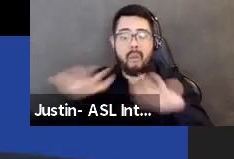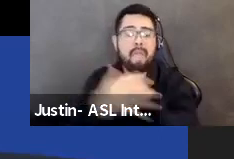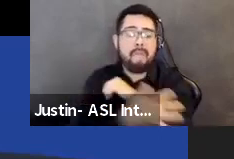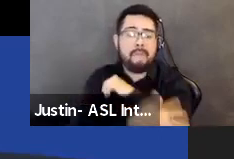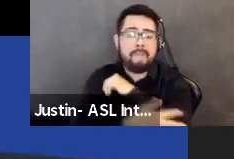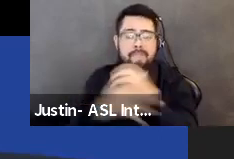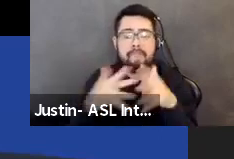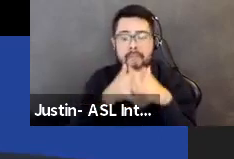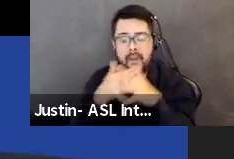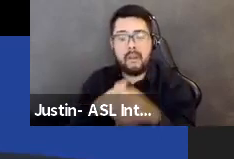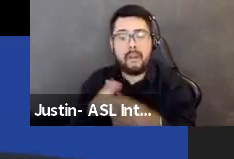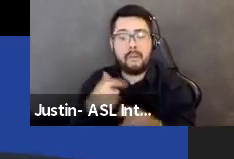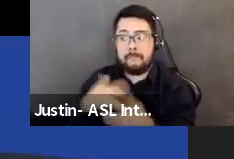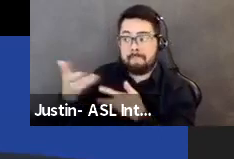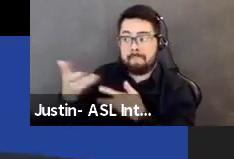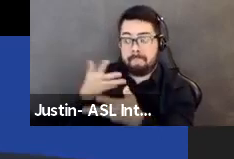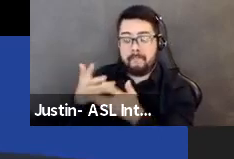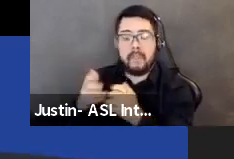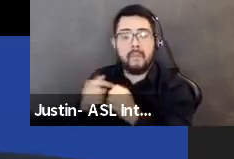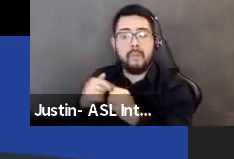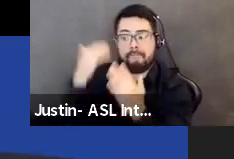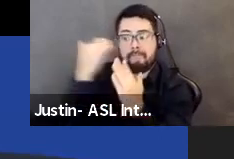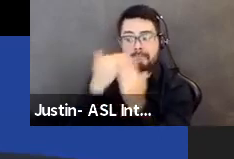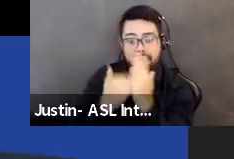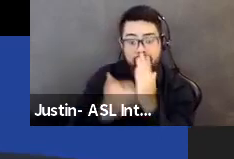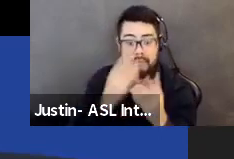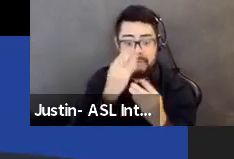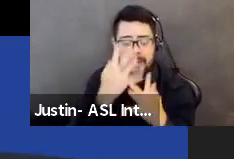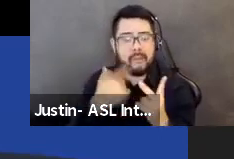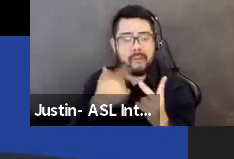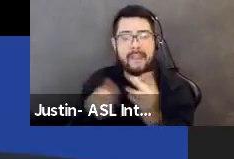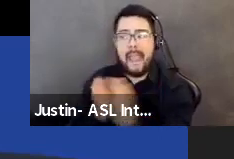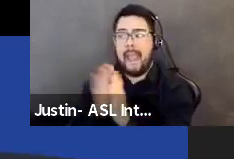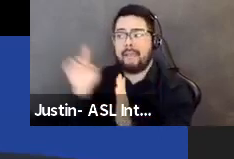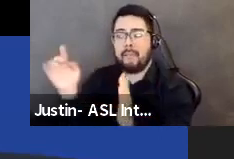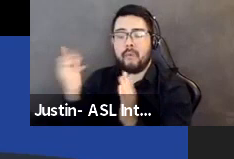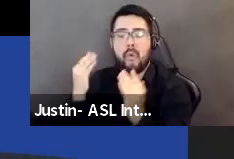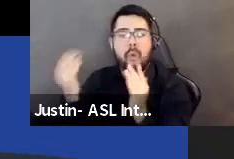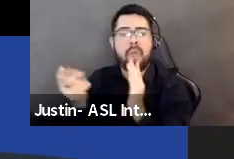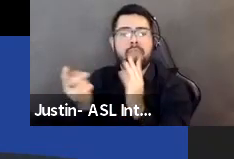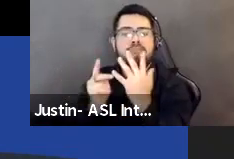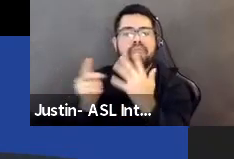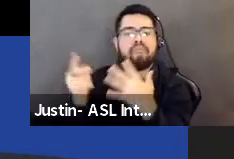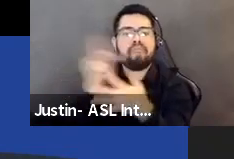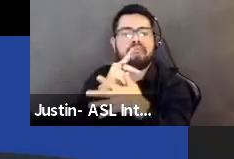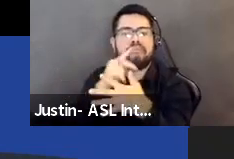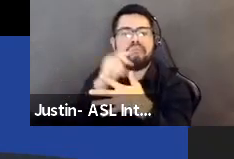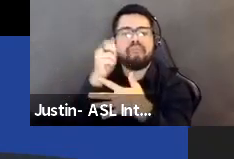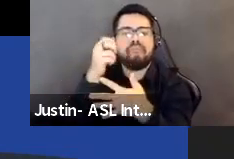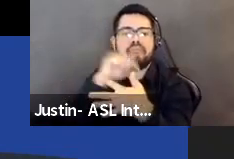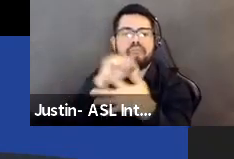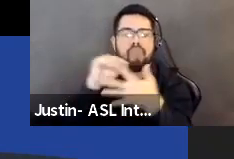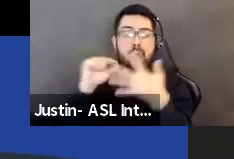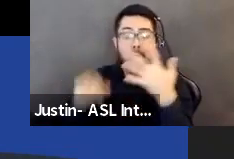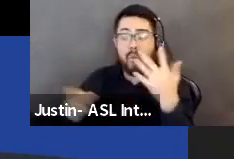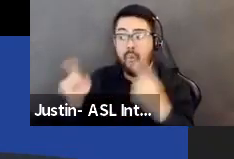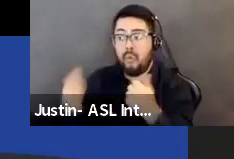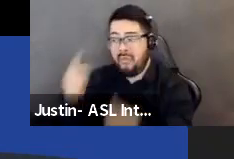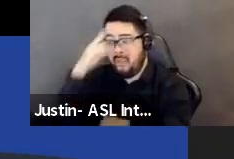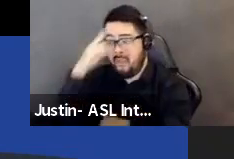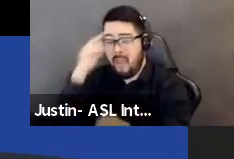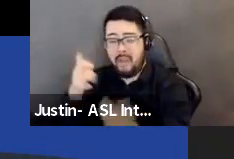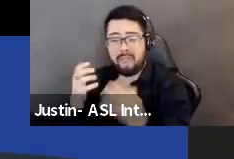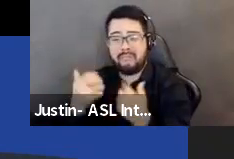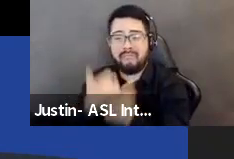we came up with a list of factors we got in front community and we asked them to prioritize on which of all the factors that they saw would be most